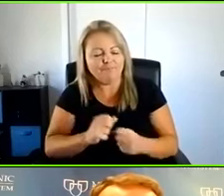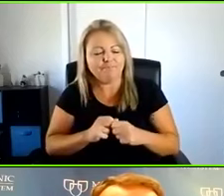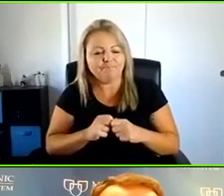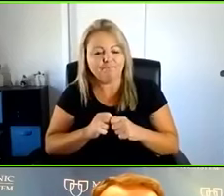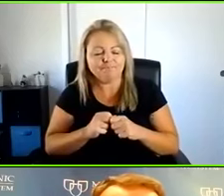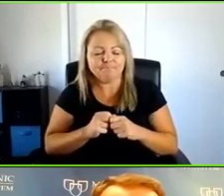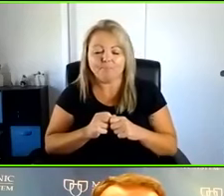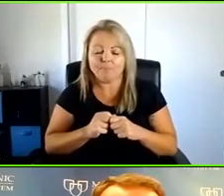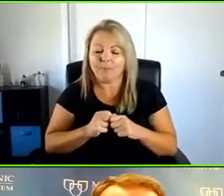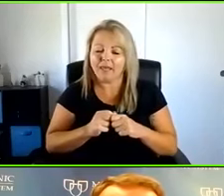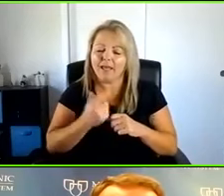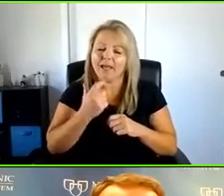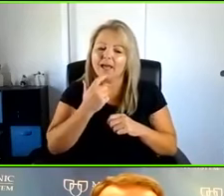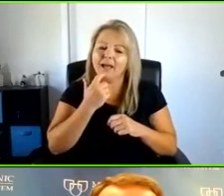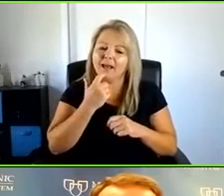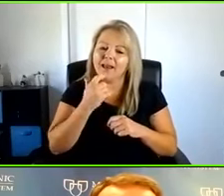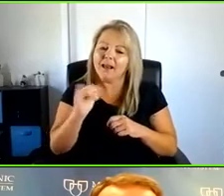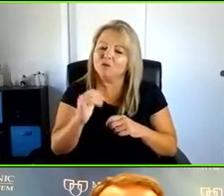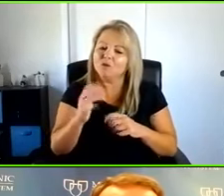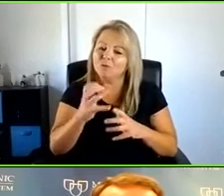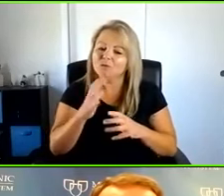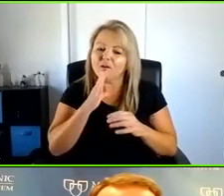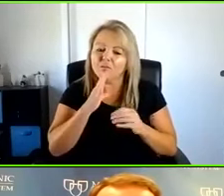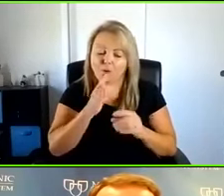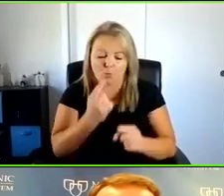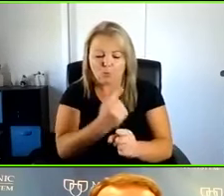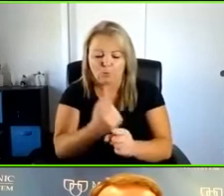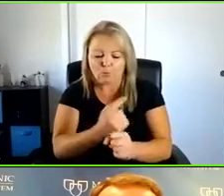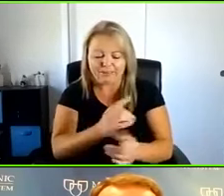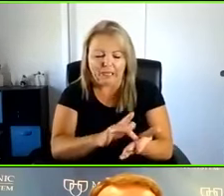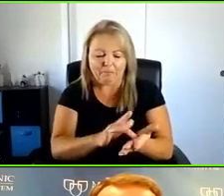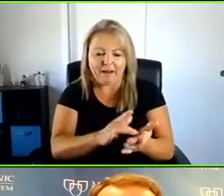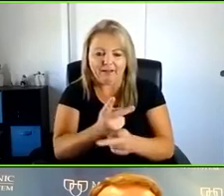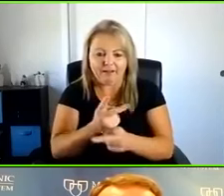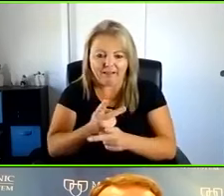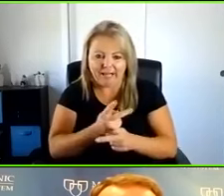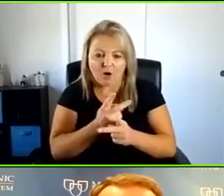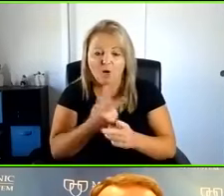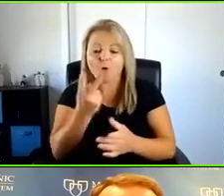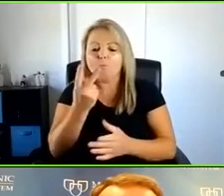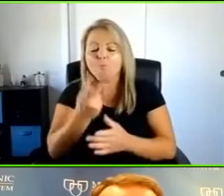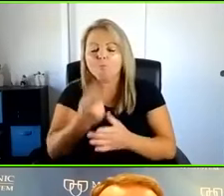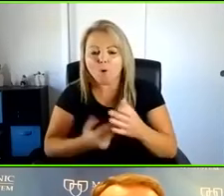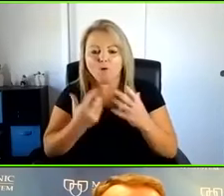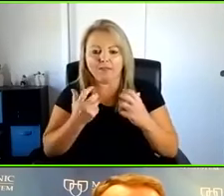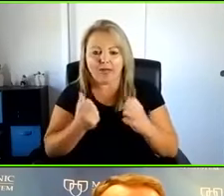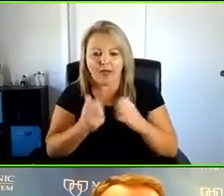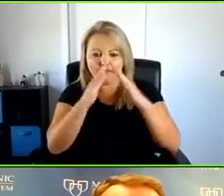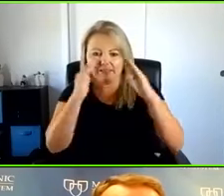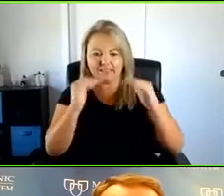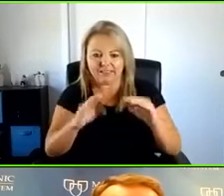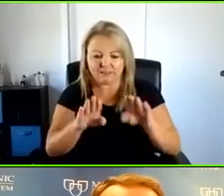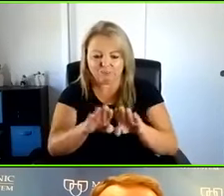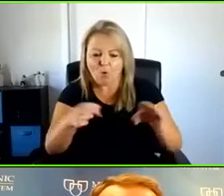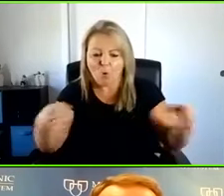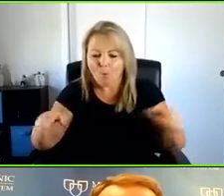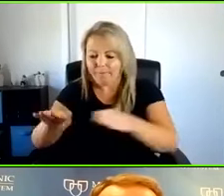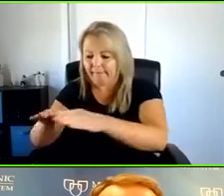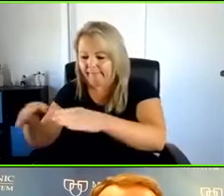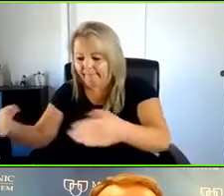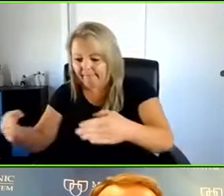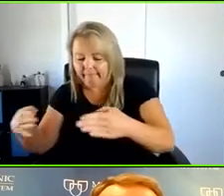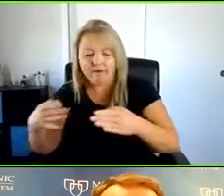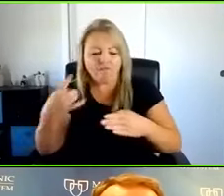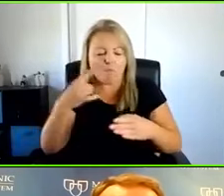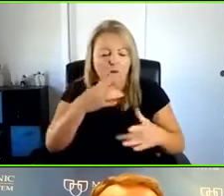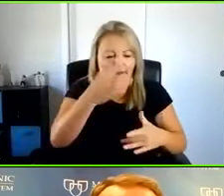think that also dovetails to routine medical care. Both health systems are open. We are open for business to see people for